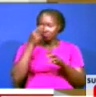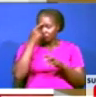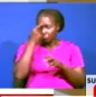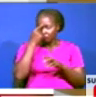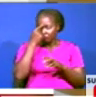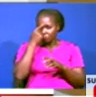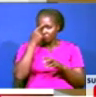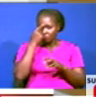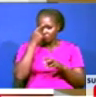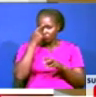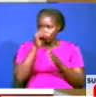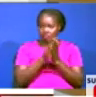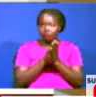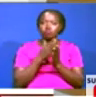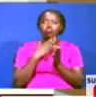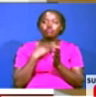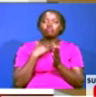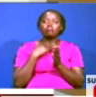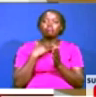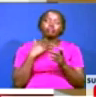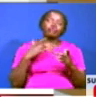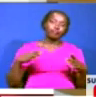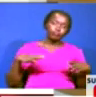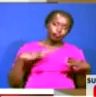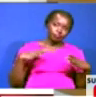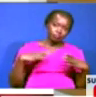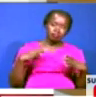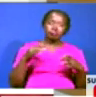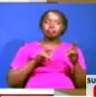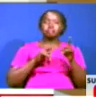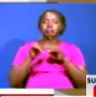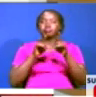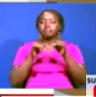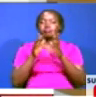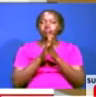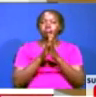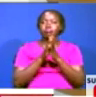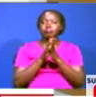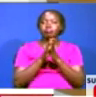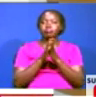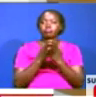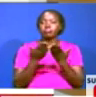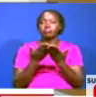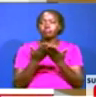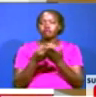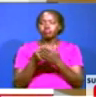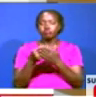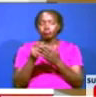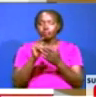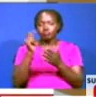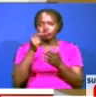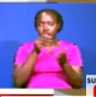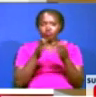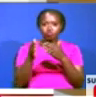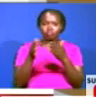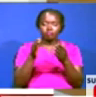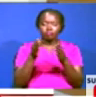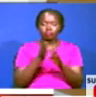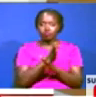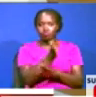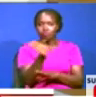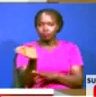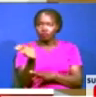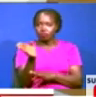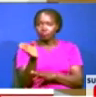have an appetite for leisure travel and are liquid, which presents Kenya an opportunity to diversify the